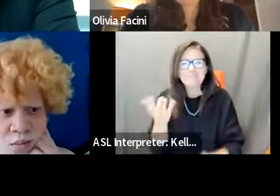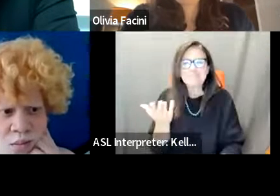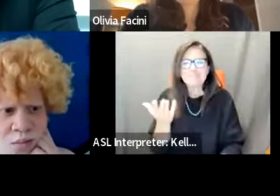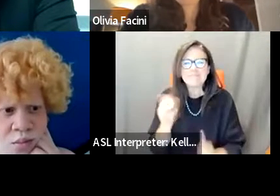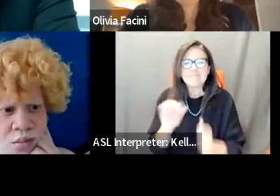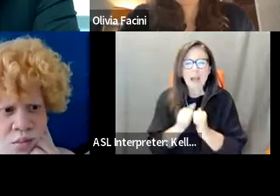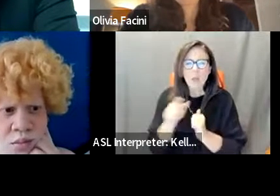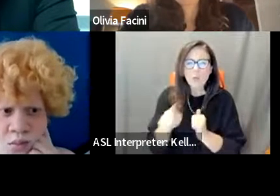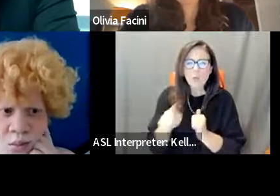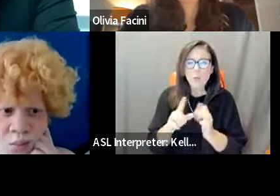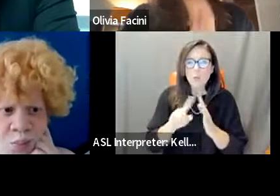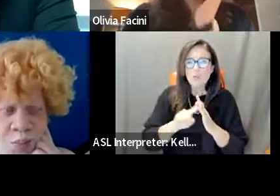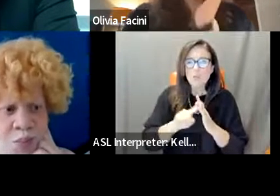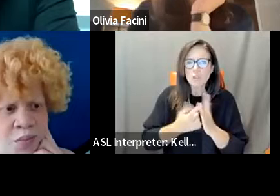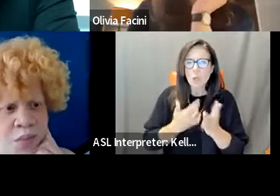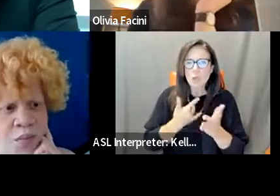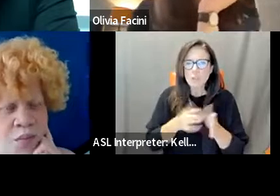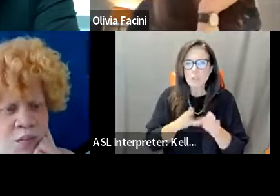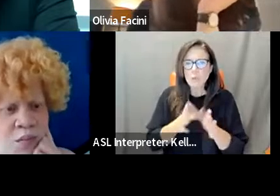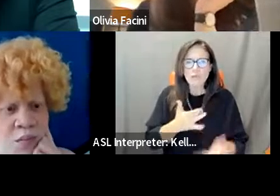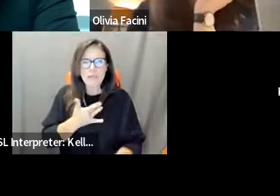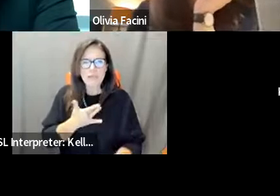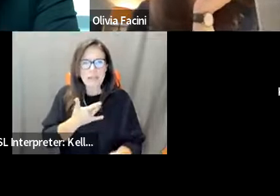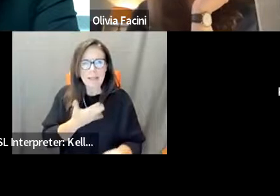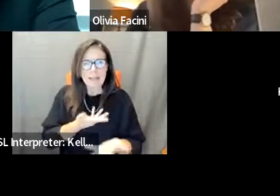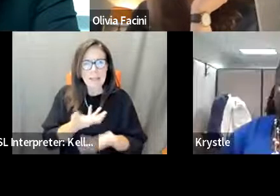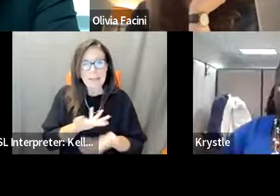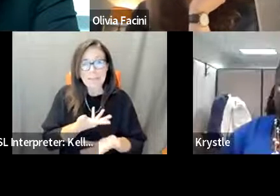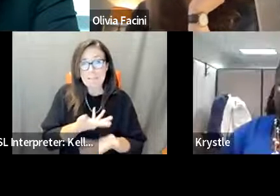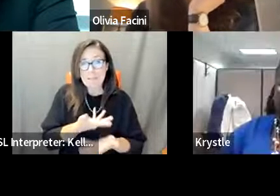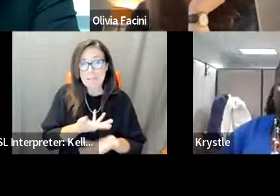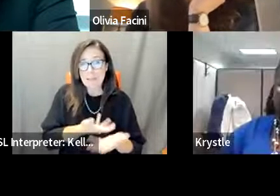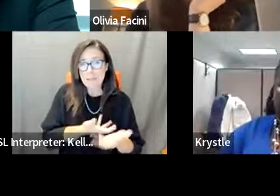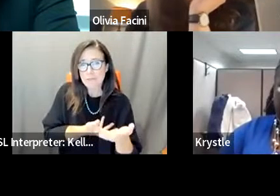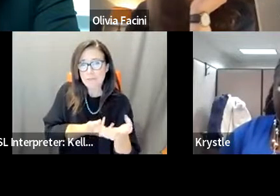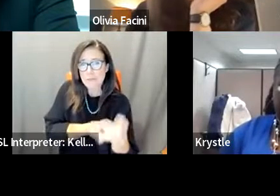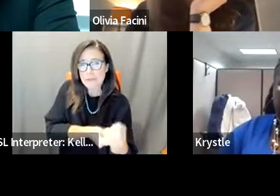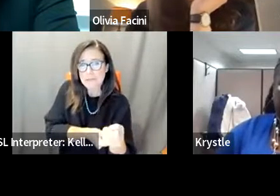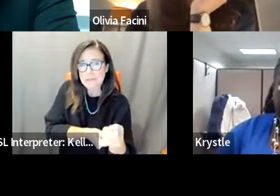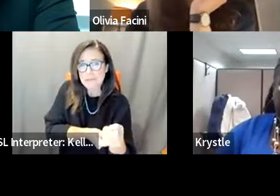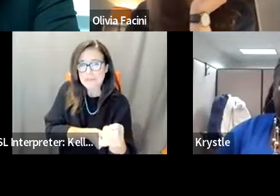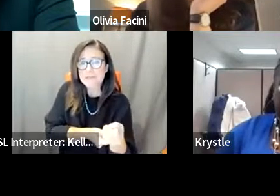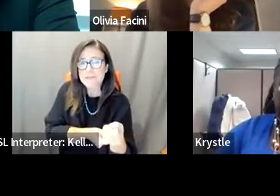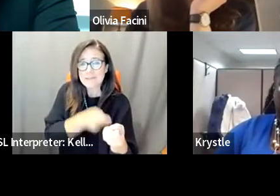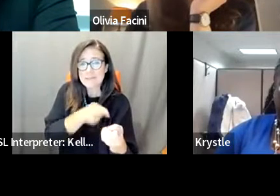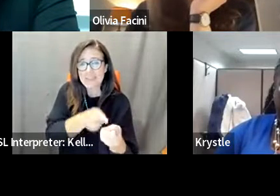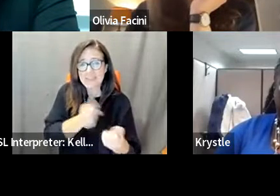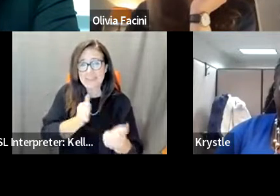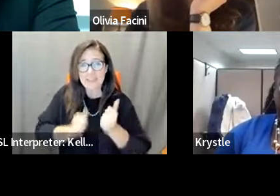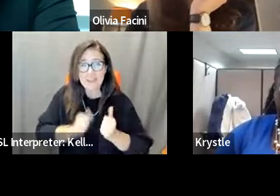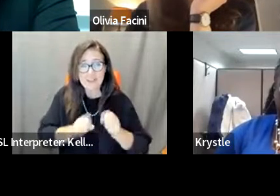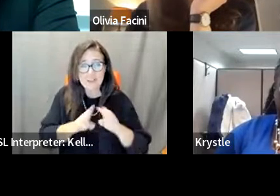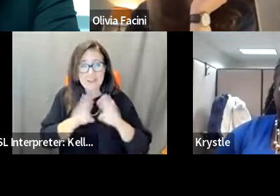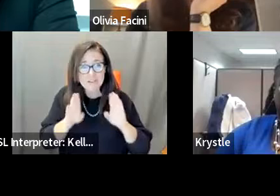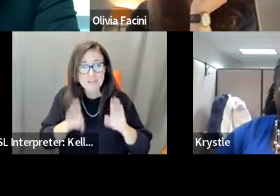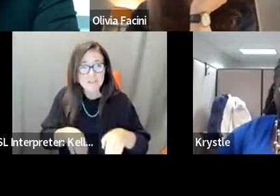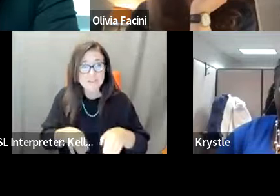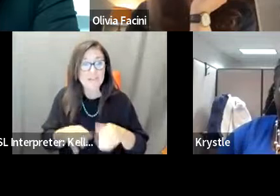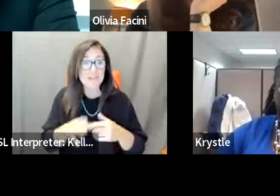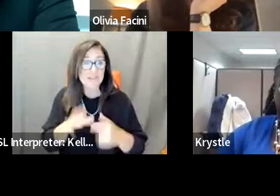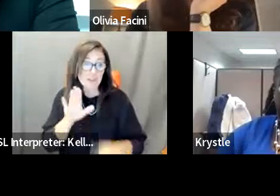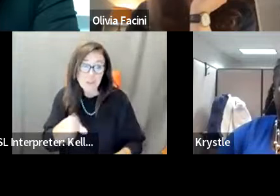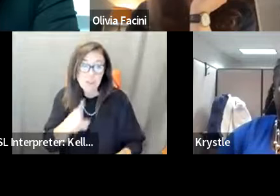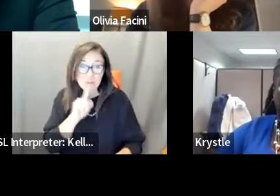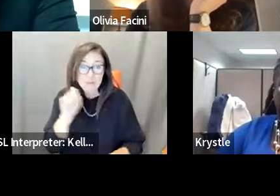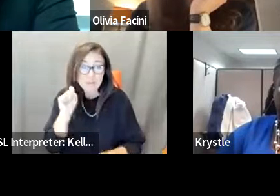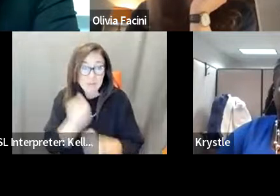you are putting a lot of trust into a theater's hands, into these access service providers' hands, whether they be ASL interpreters